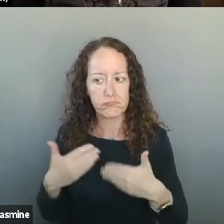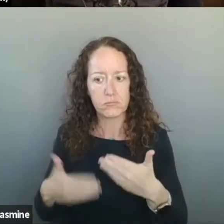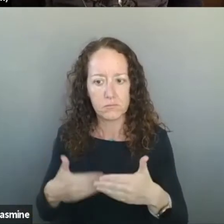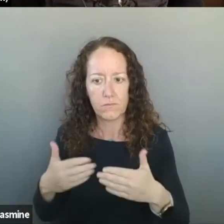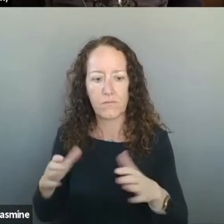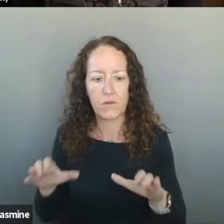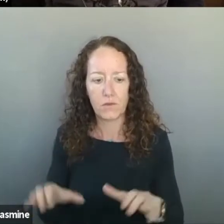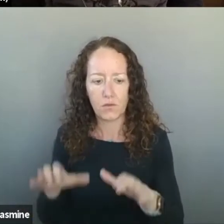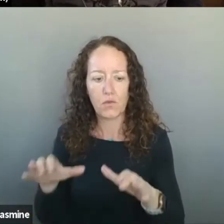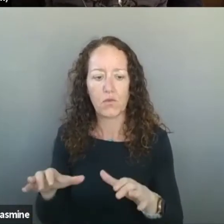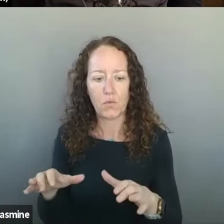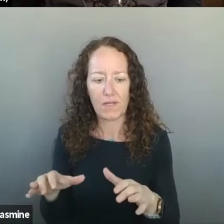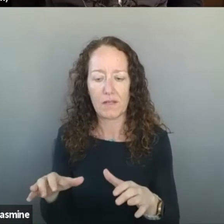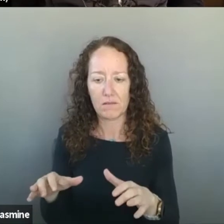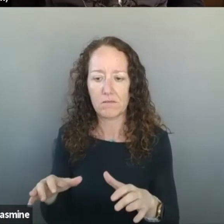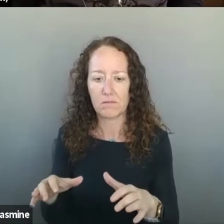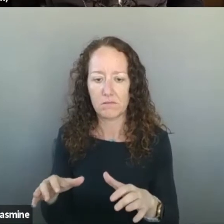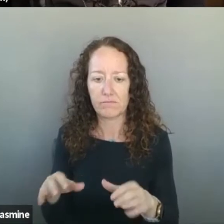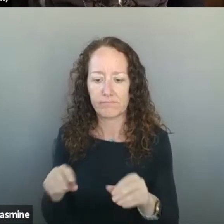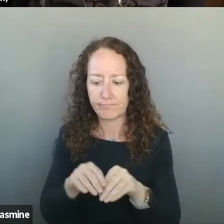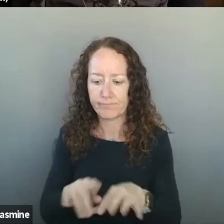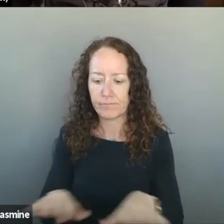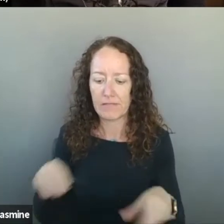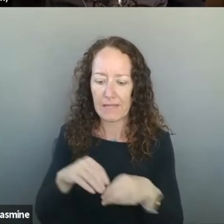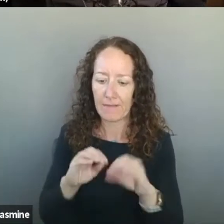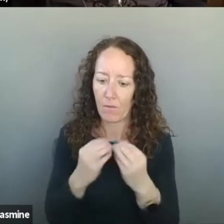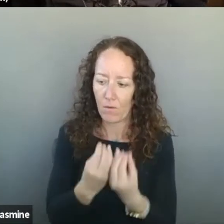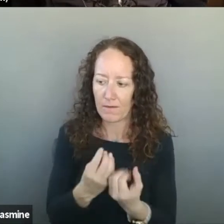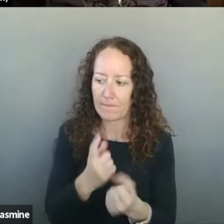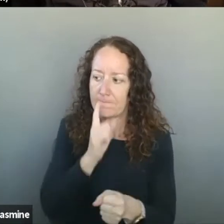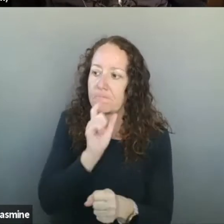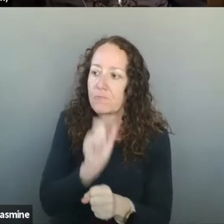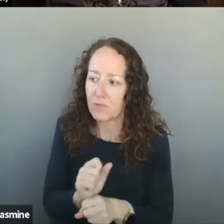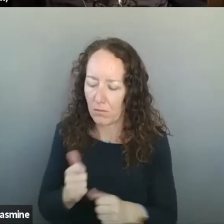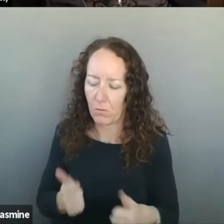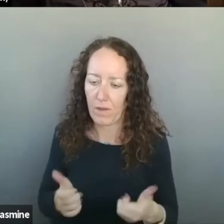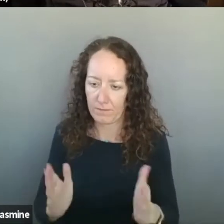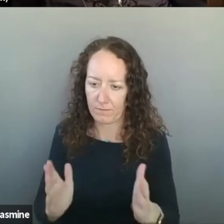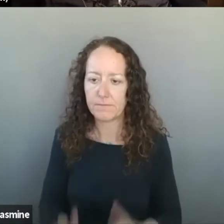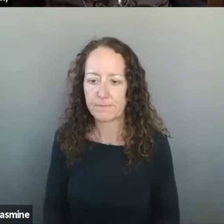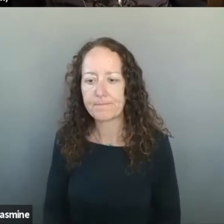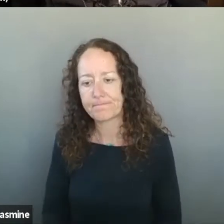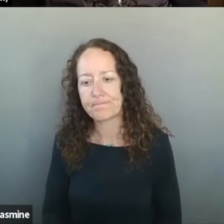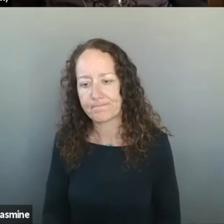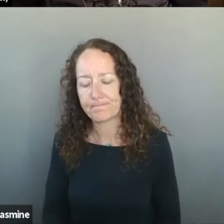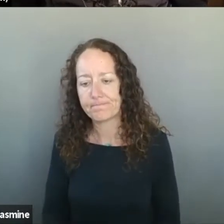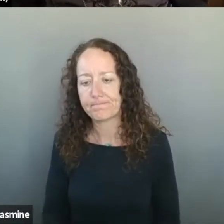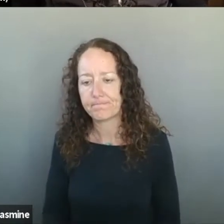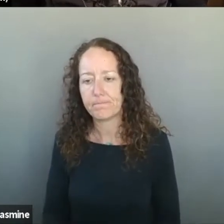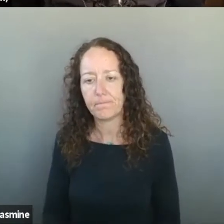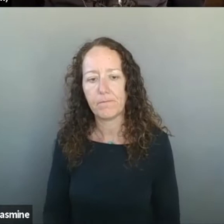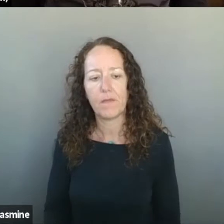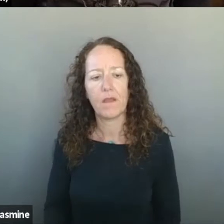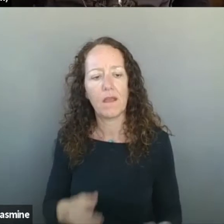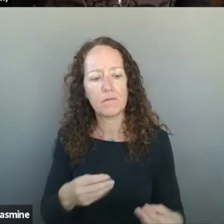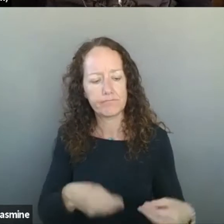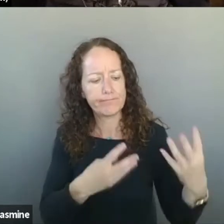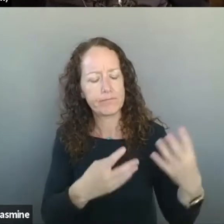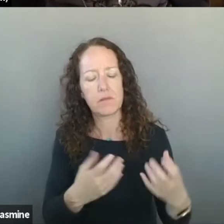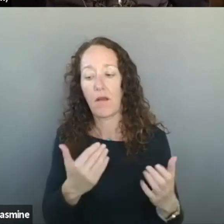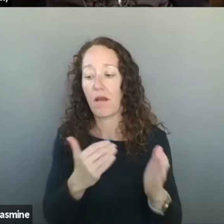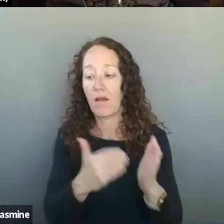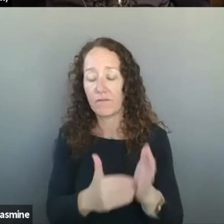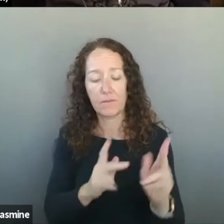doing it in our organizations in a way that is genuine. I think, I get a lot of questions about like how do you do